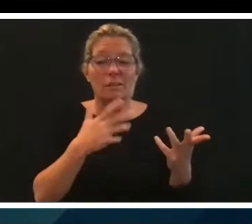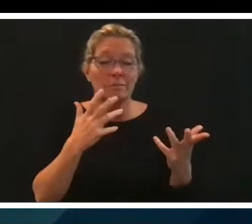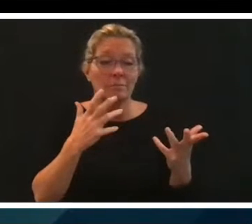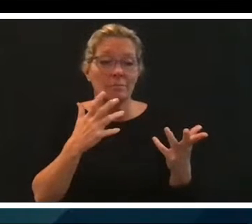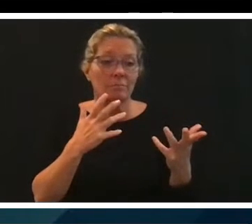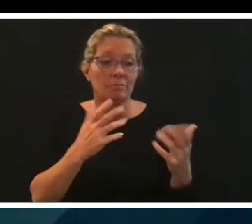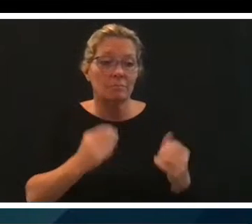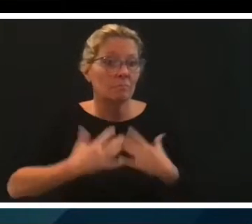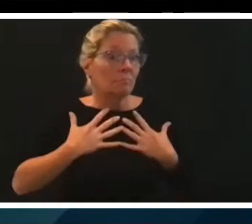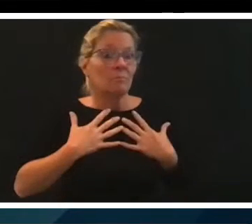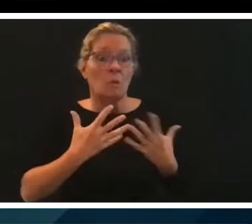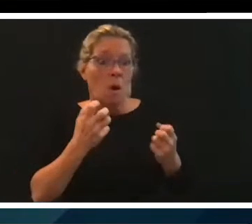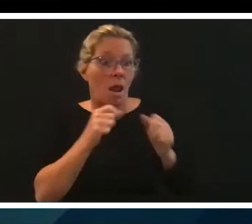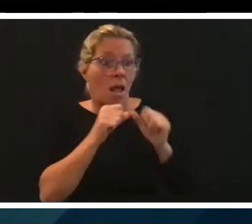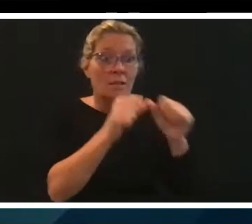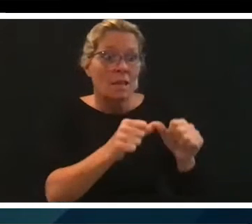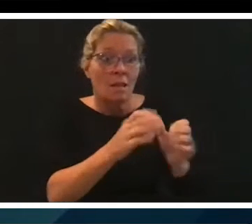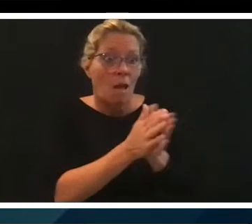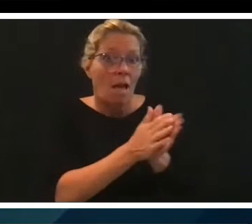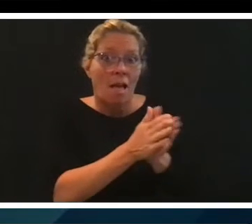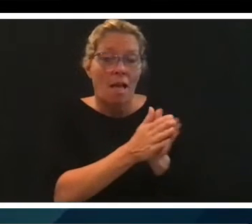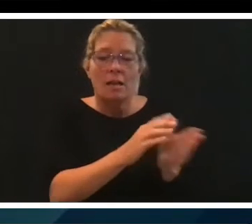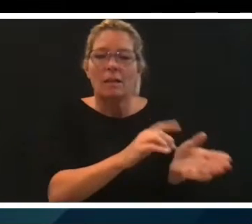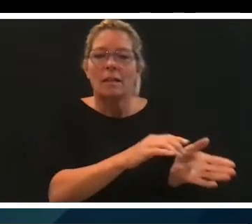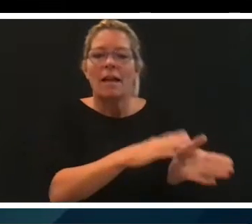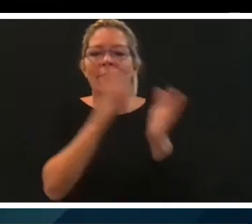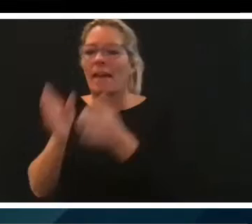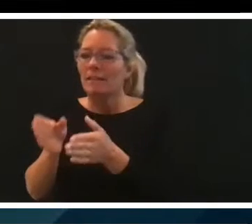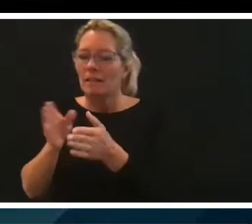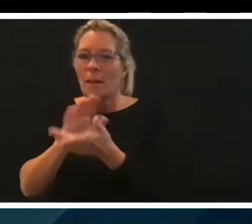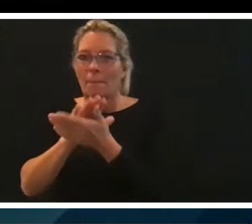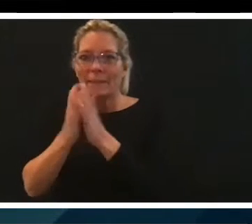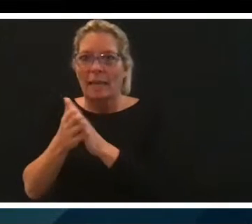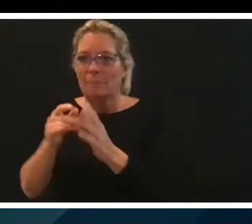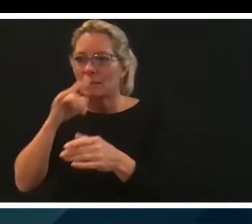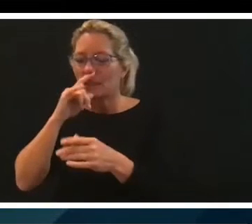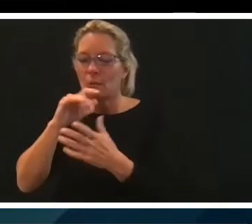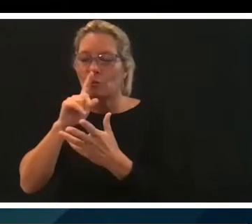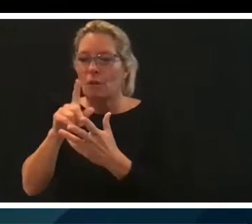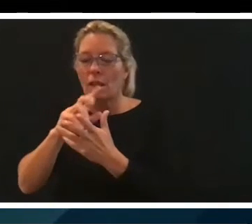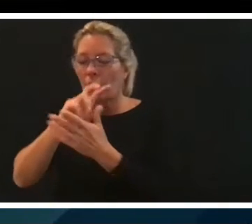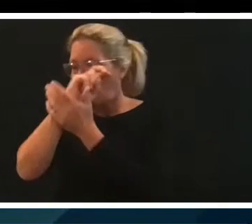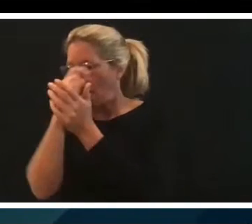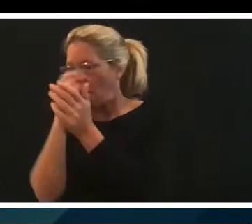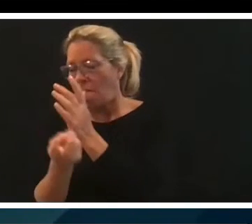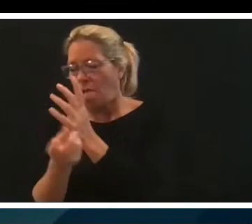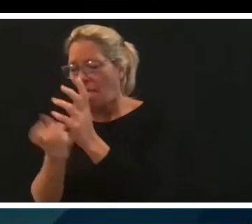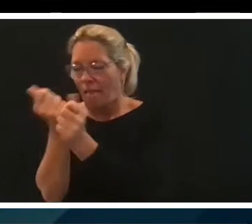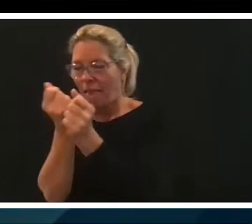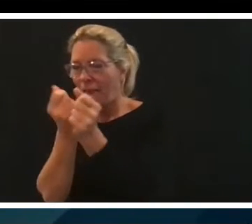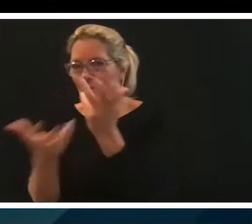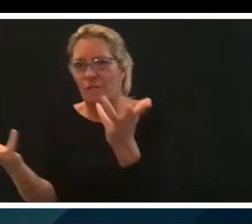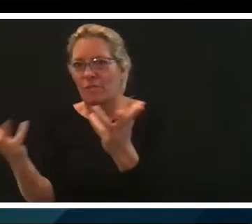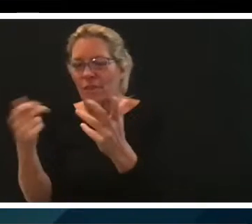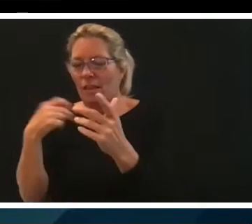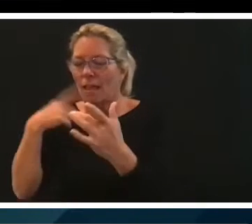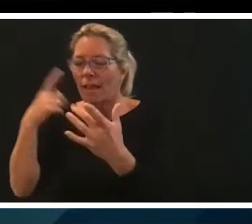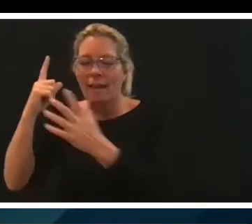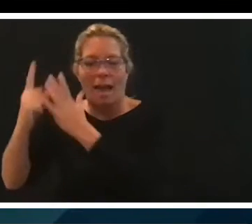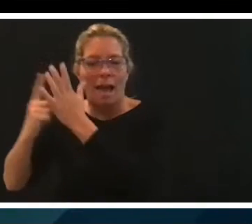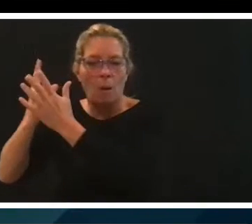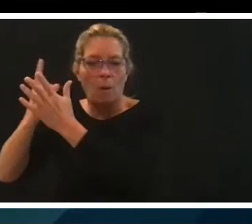to work that hard at it, to a kid who, really becomes, it starts to become like the main thing in your